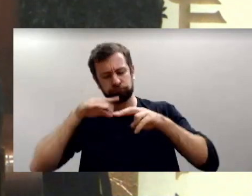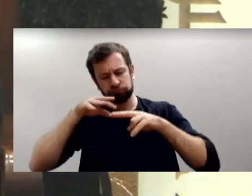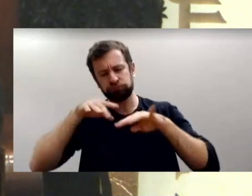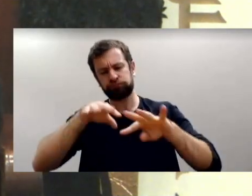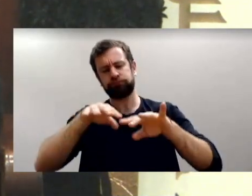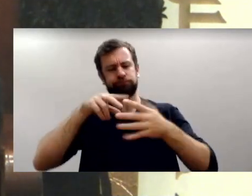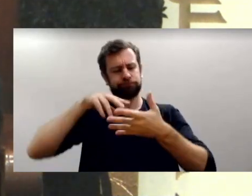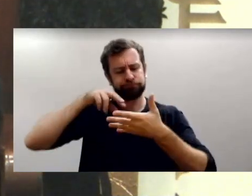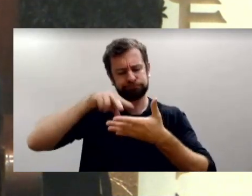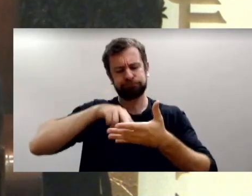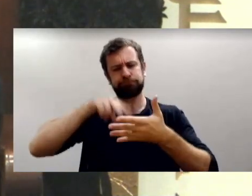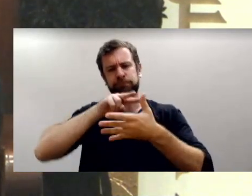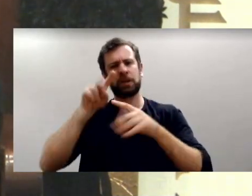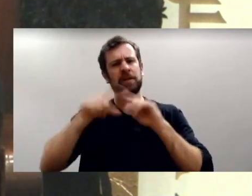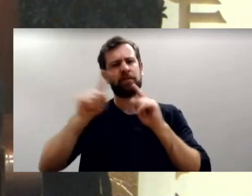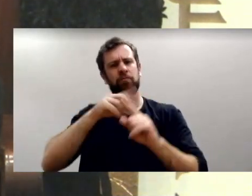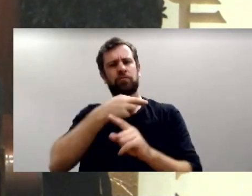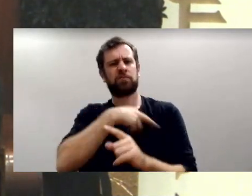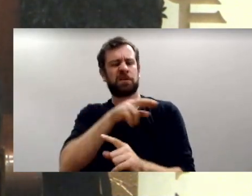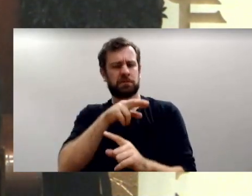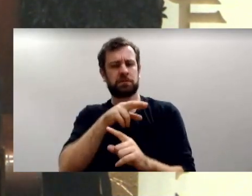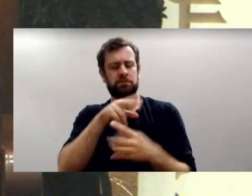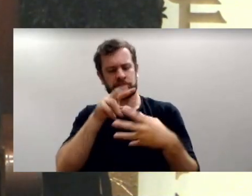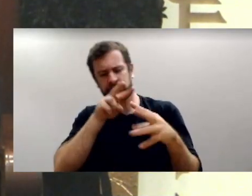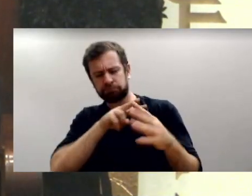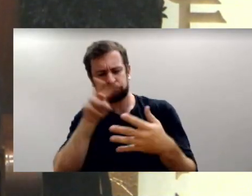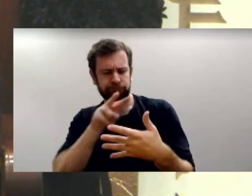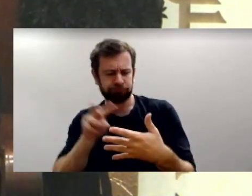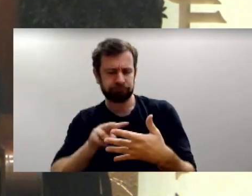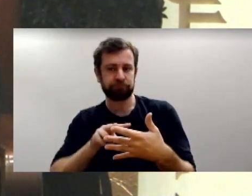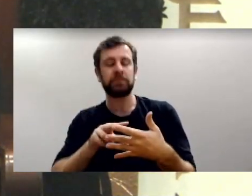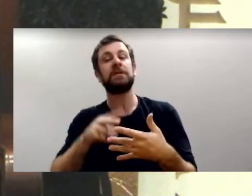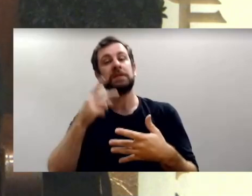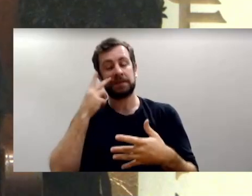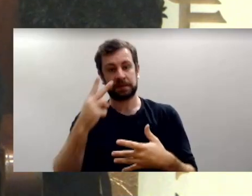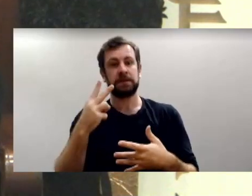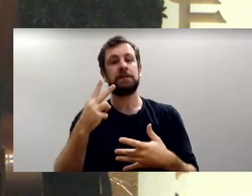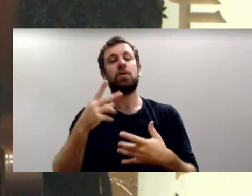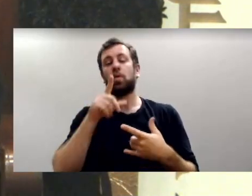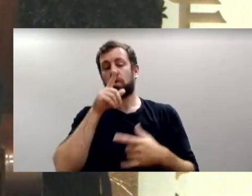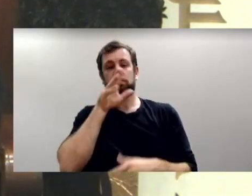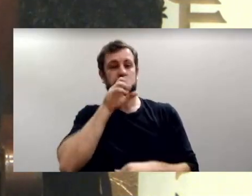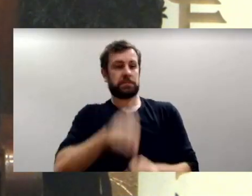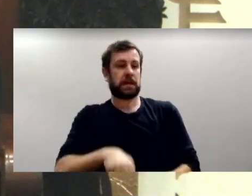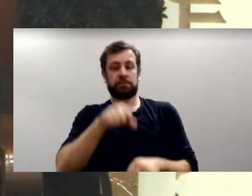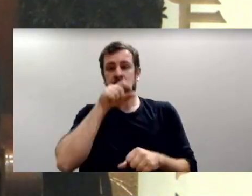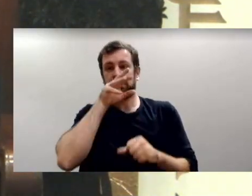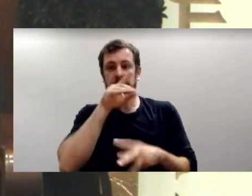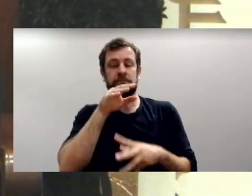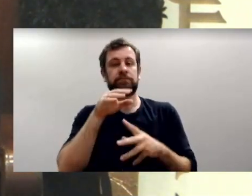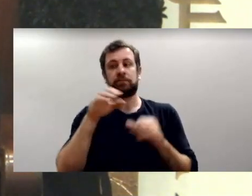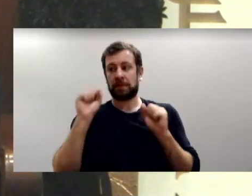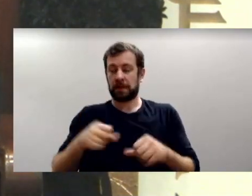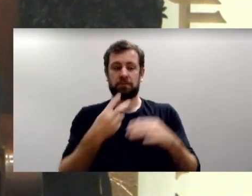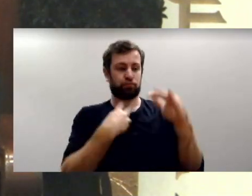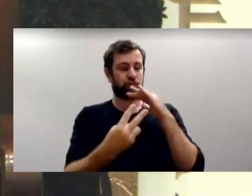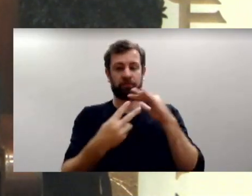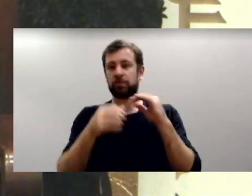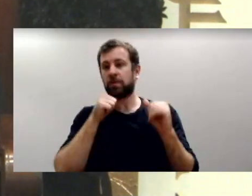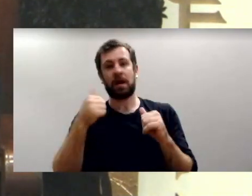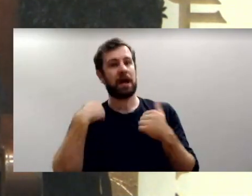anbiya who came without a book. Many prophets came without a book.